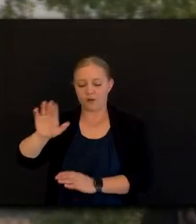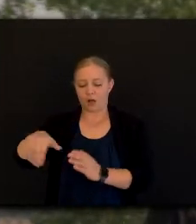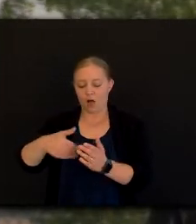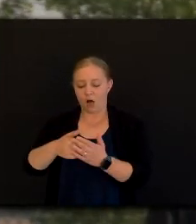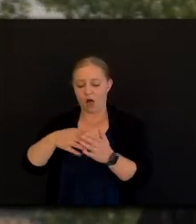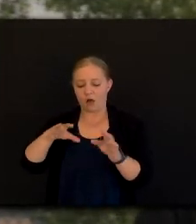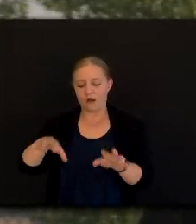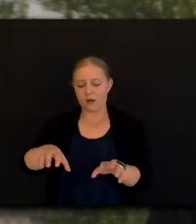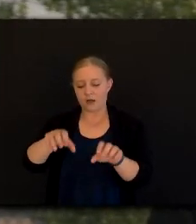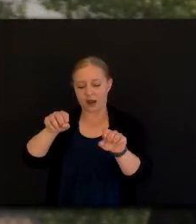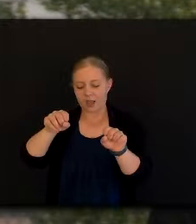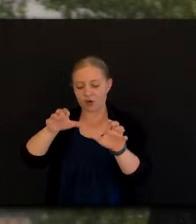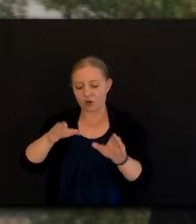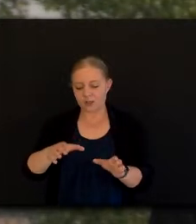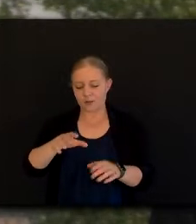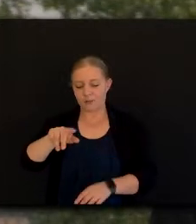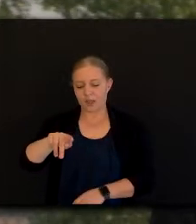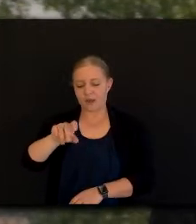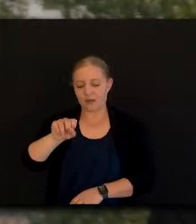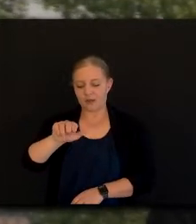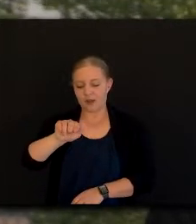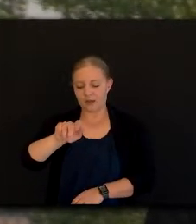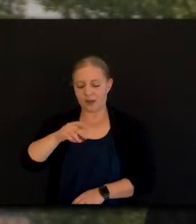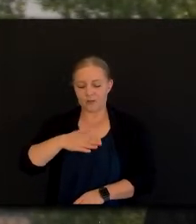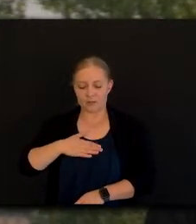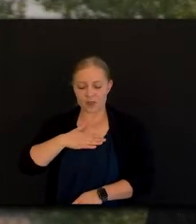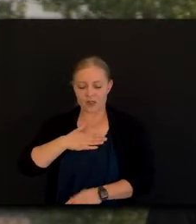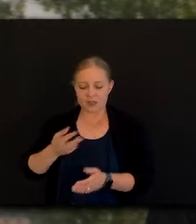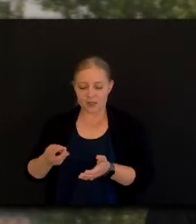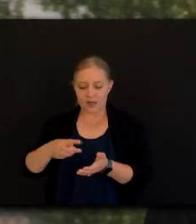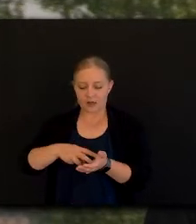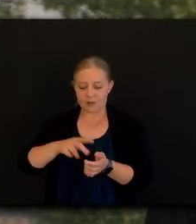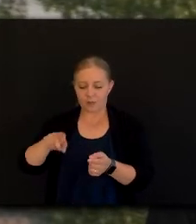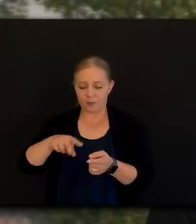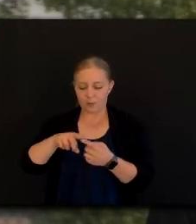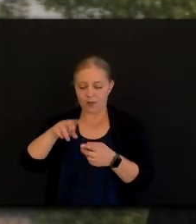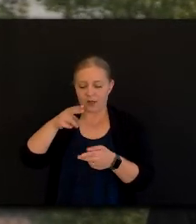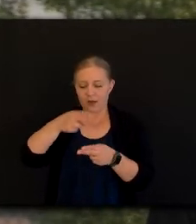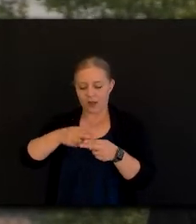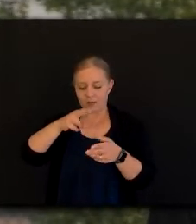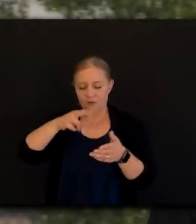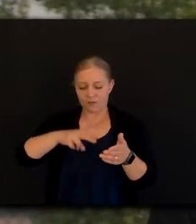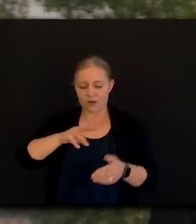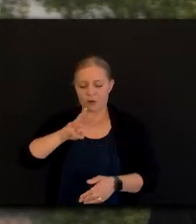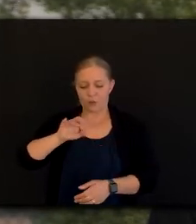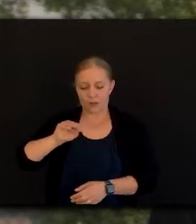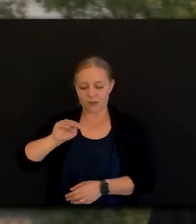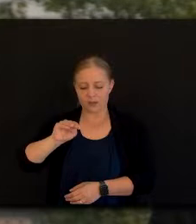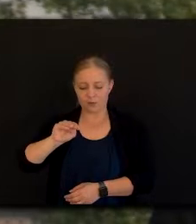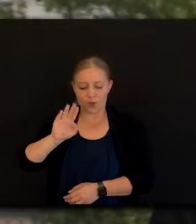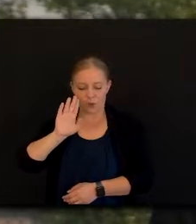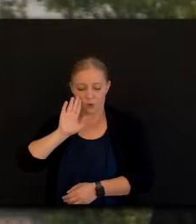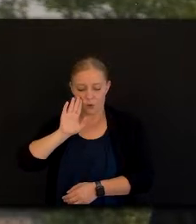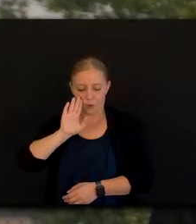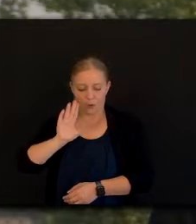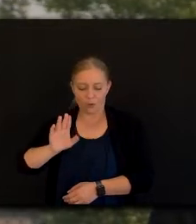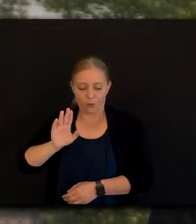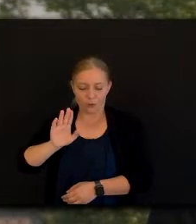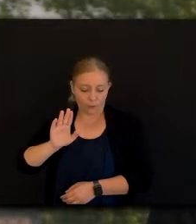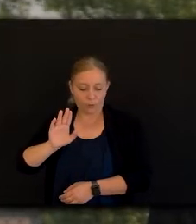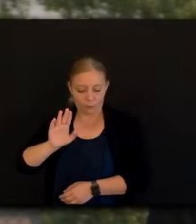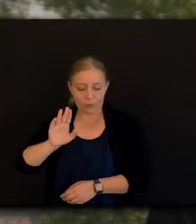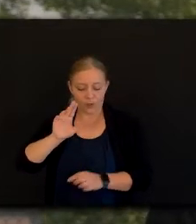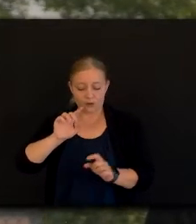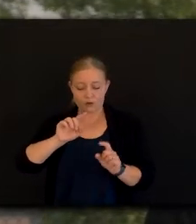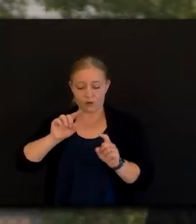PSAT. Please stand when your name is read. William Bergman. William's parents are Valerie and Peter Bergman. William